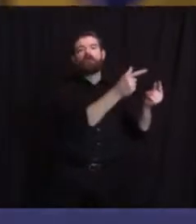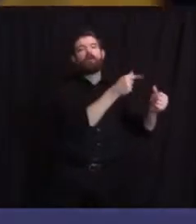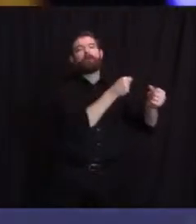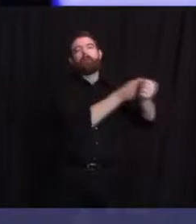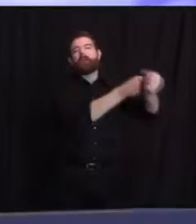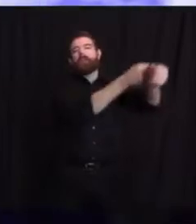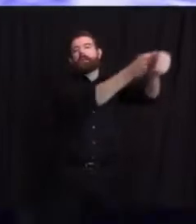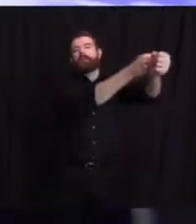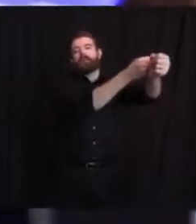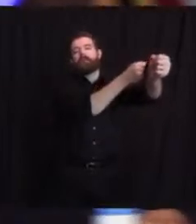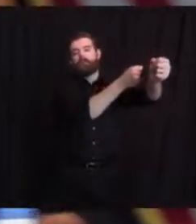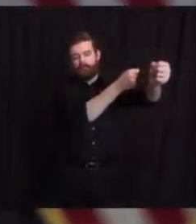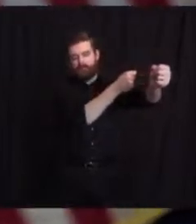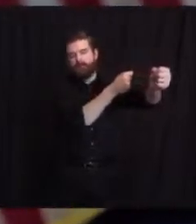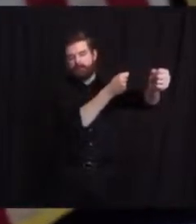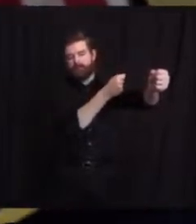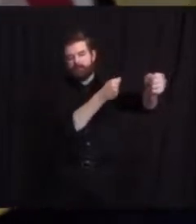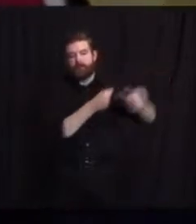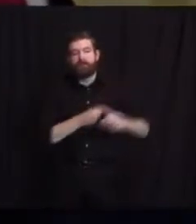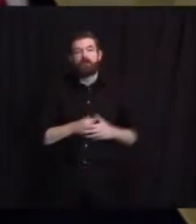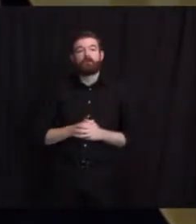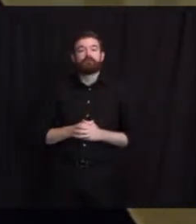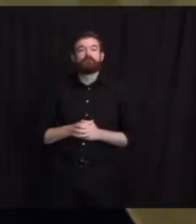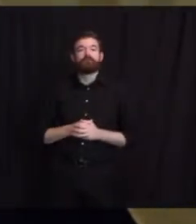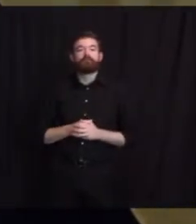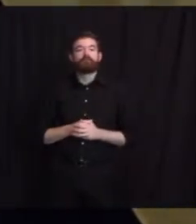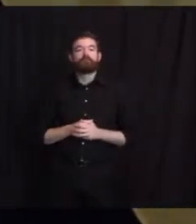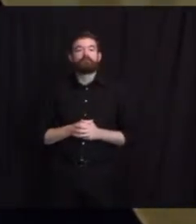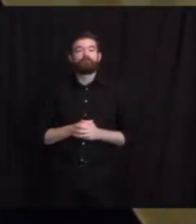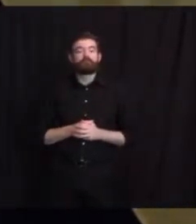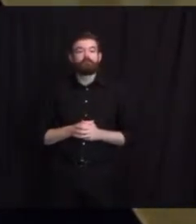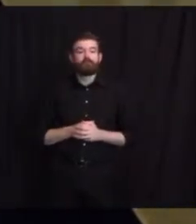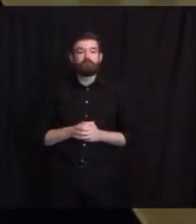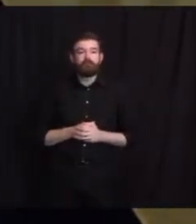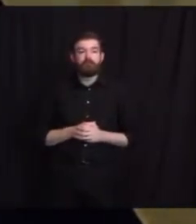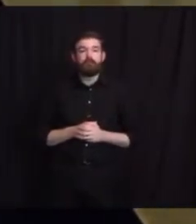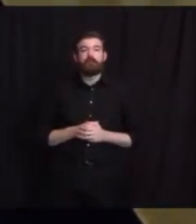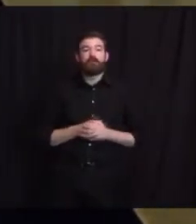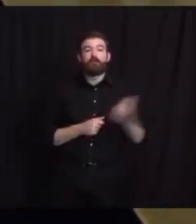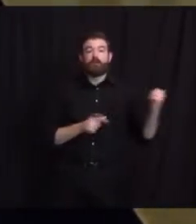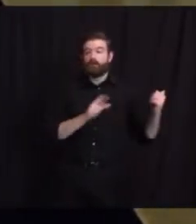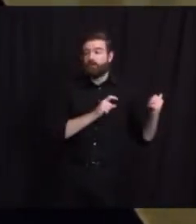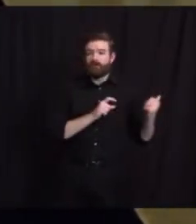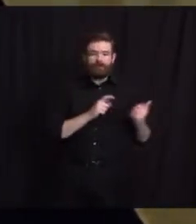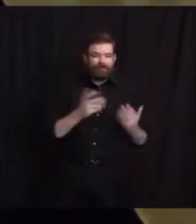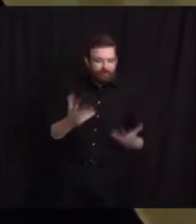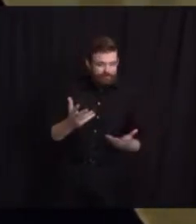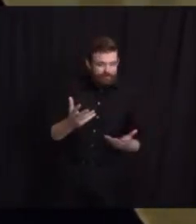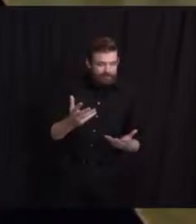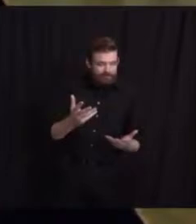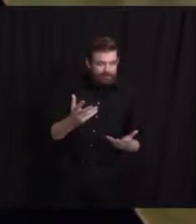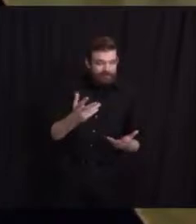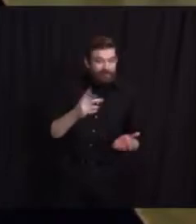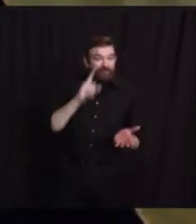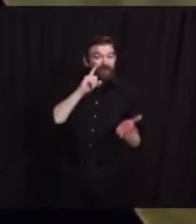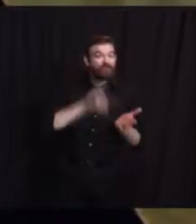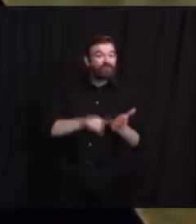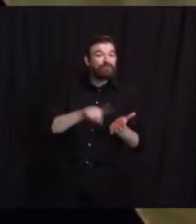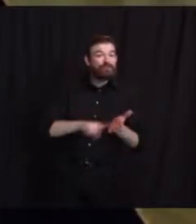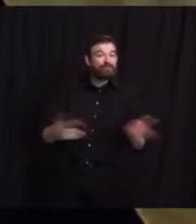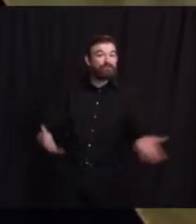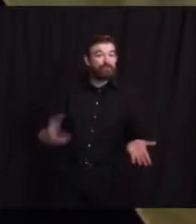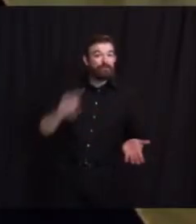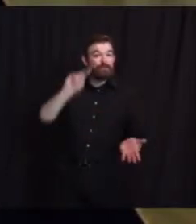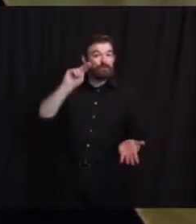to, I'm unable to comment on an investigation in New Jersey in my own agency, and I would take